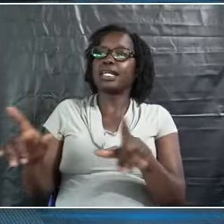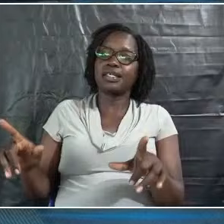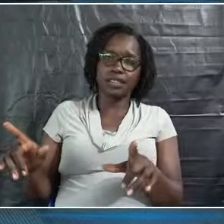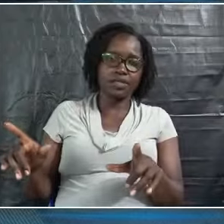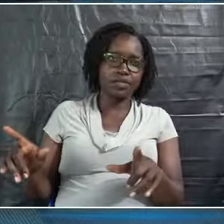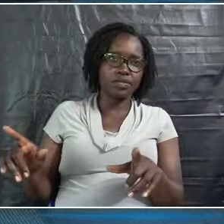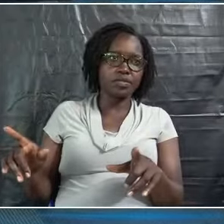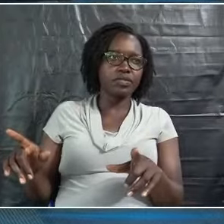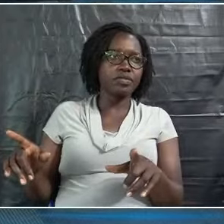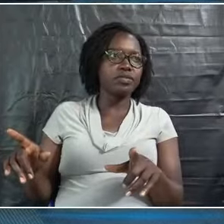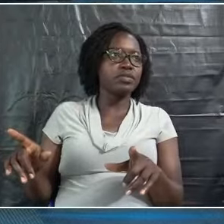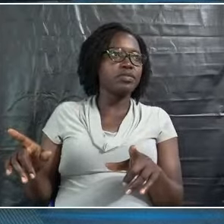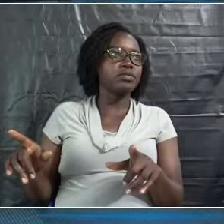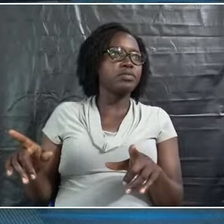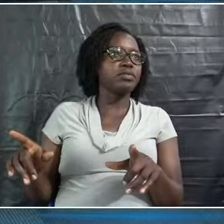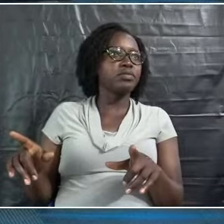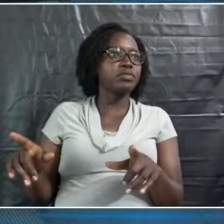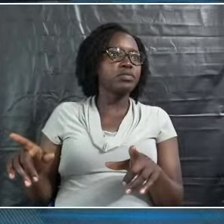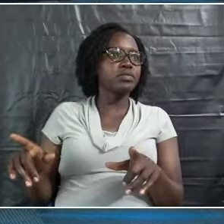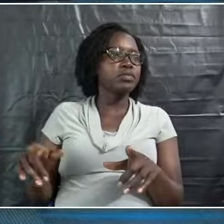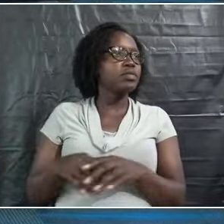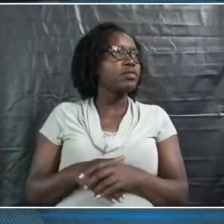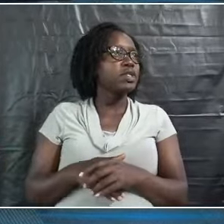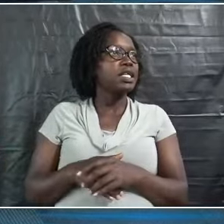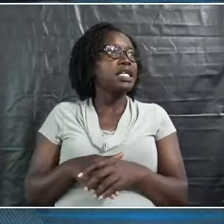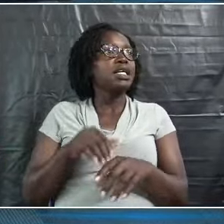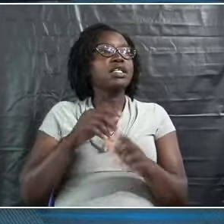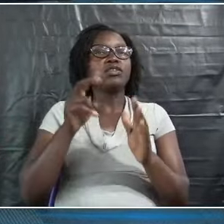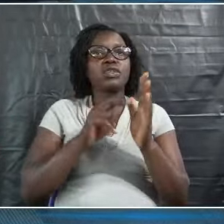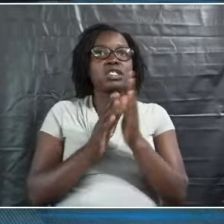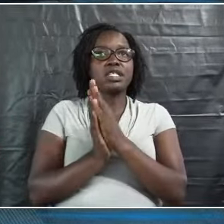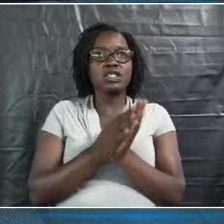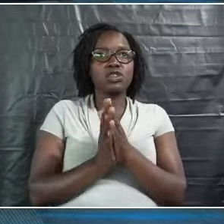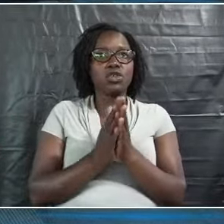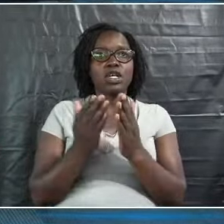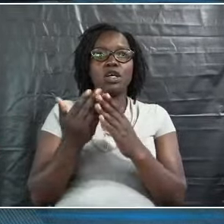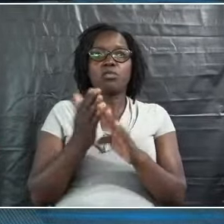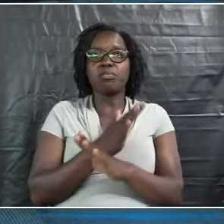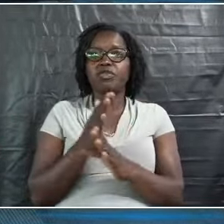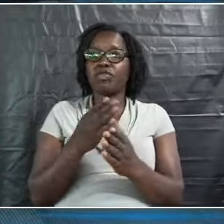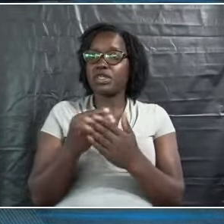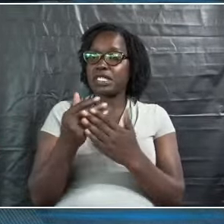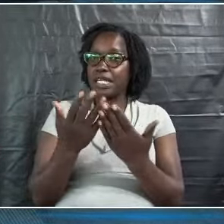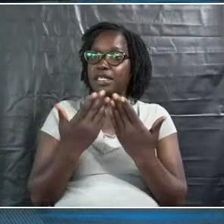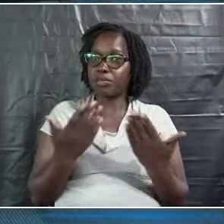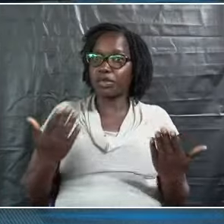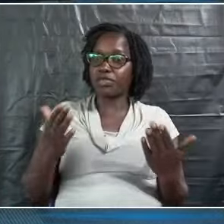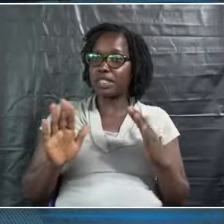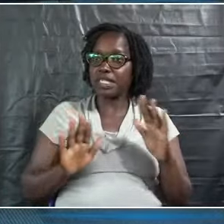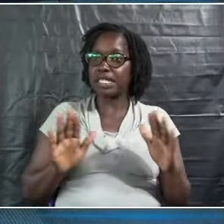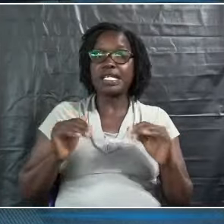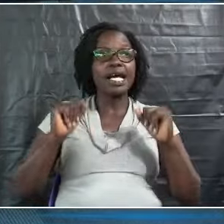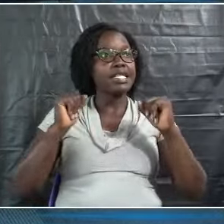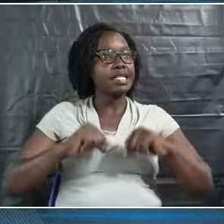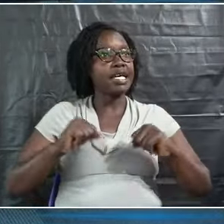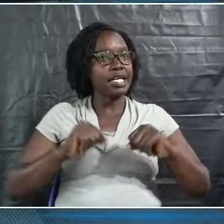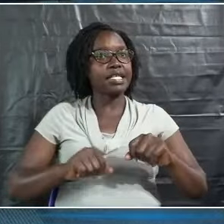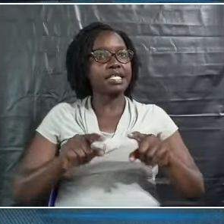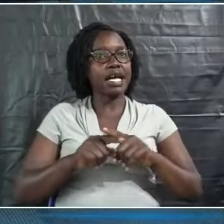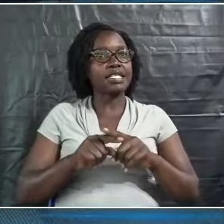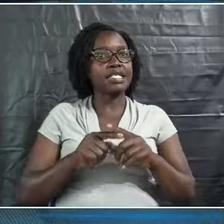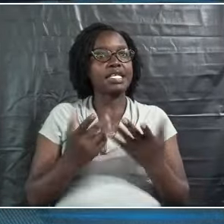land. Now notice, when we read the story, before selling their property, they agreed as a couple